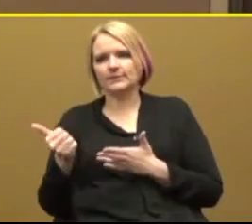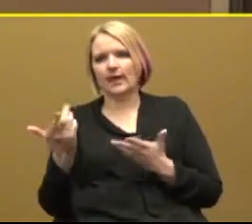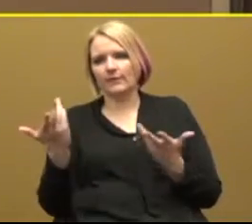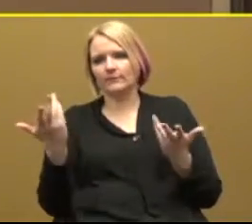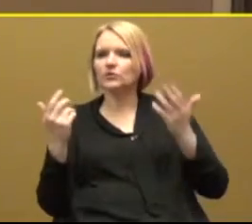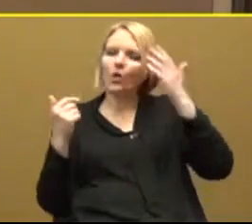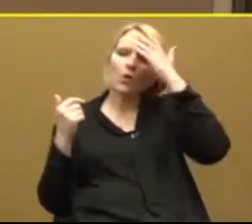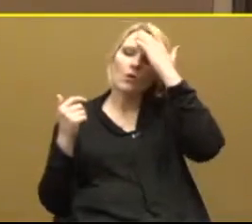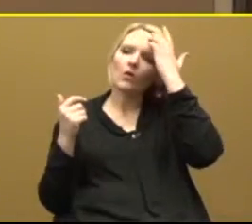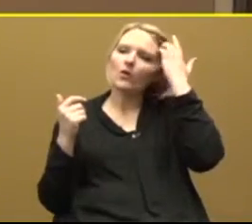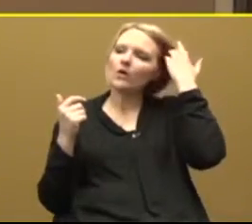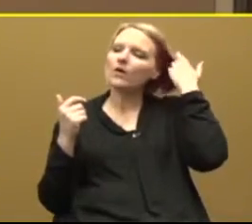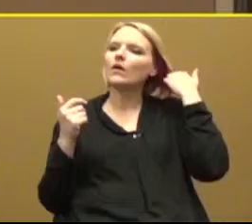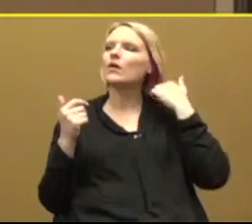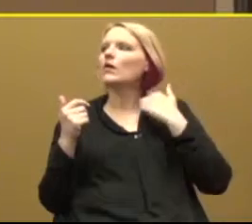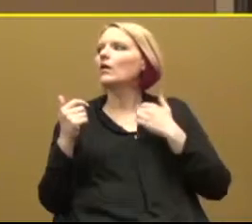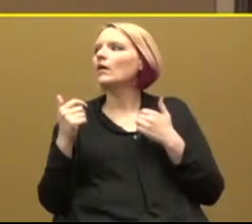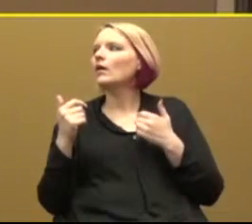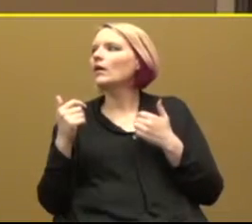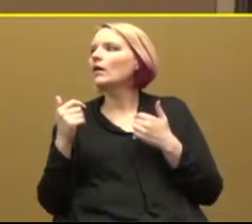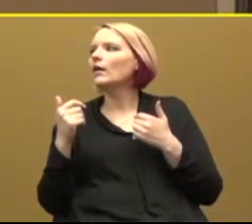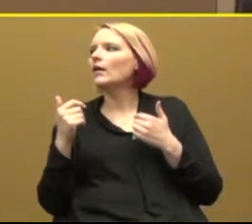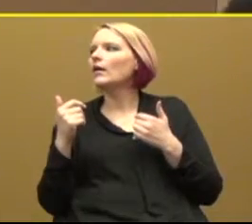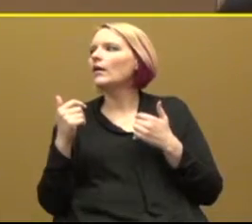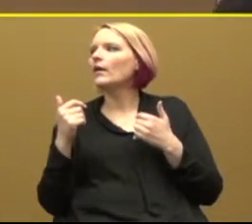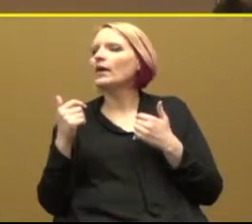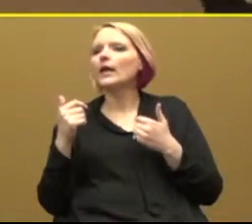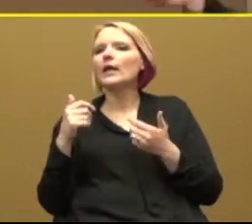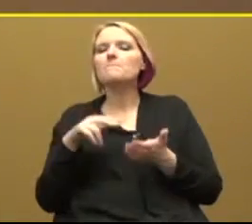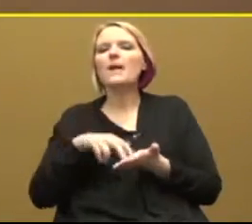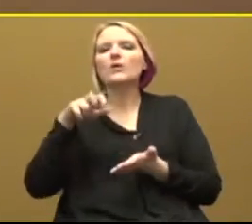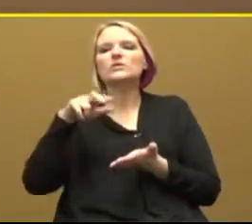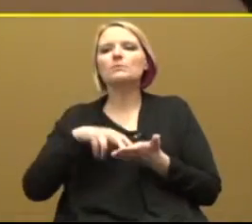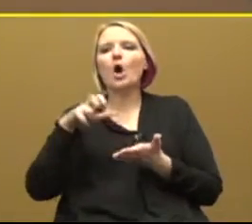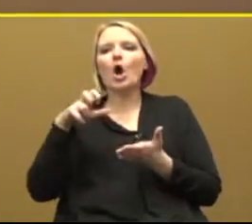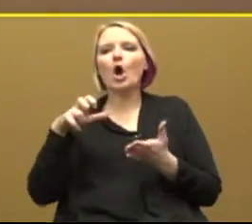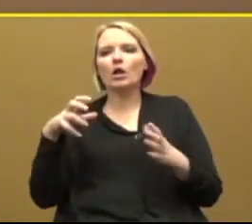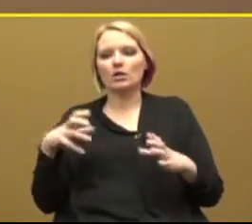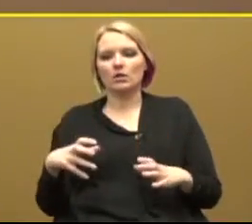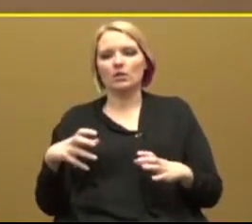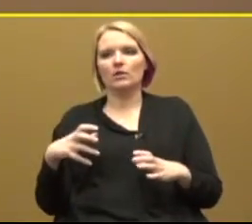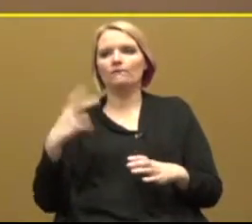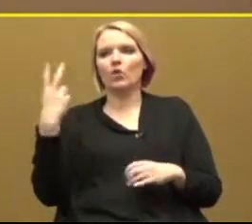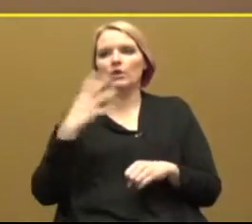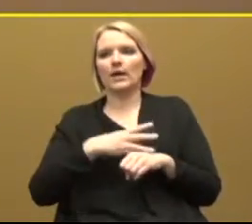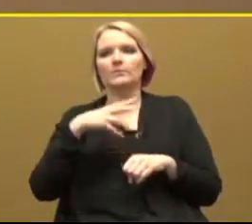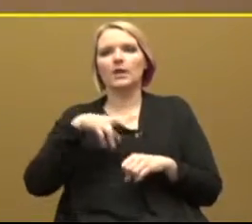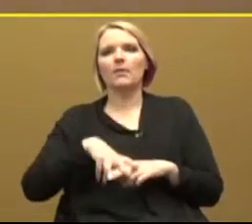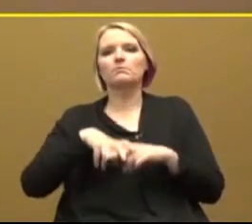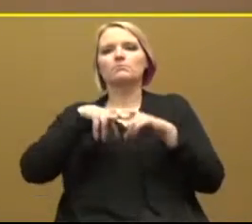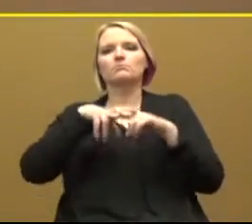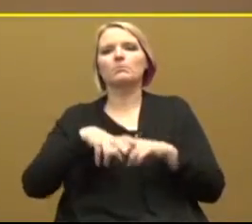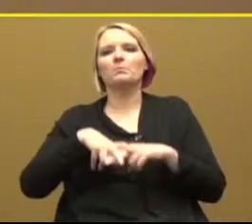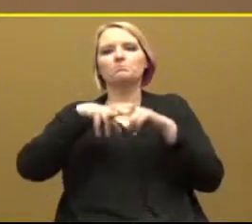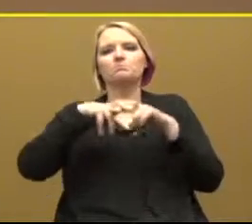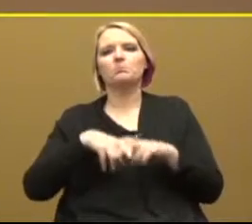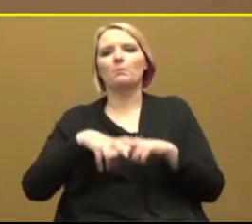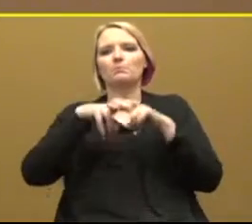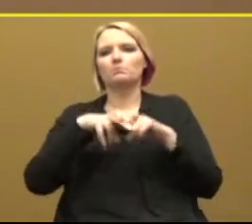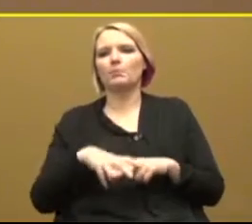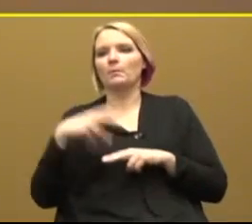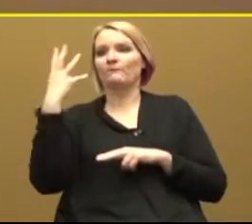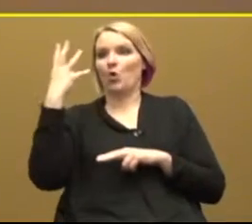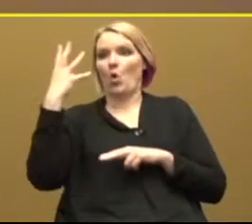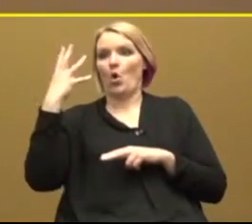where they've gotten to bounce like 4 times on a bouncy ball. 1, 2, 3, 4. Push